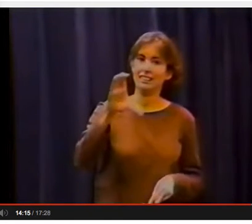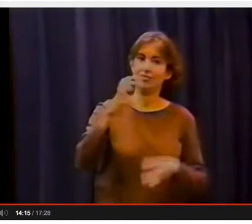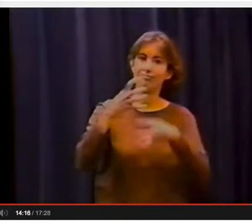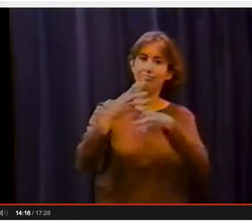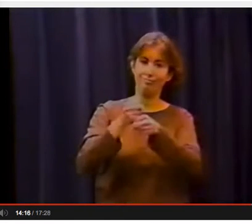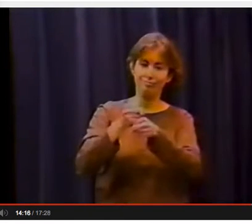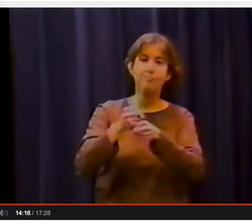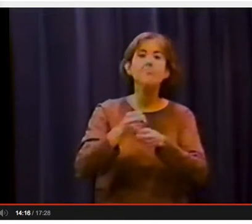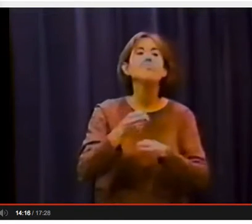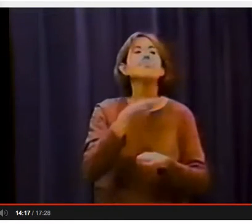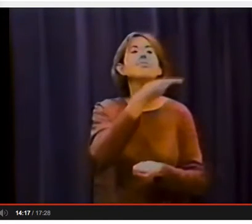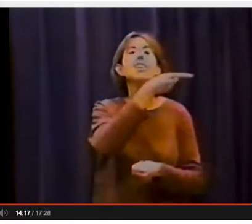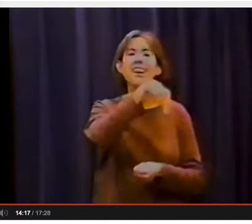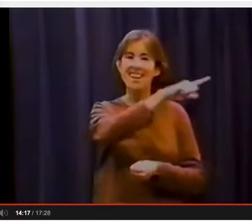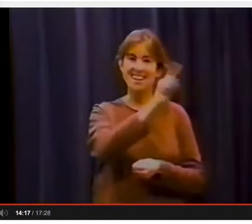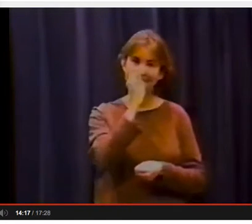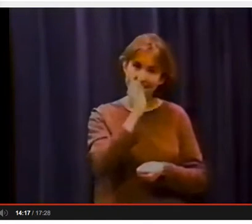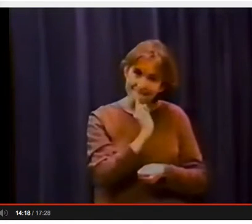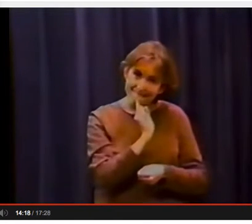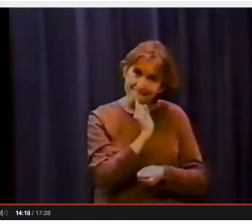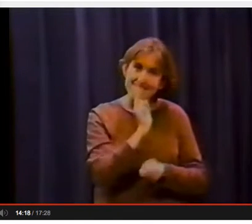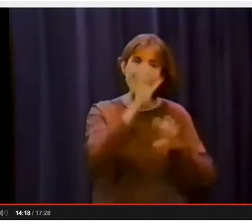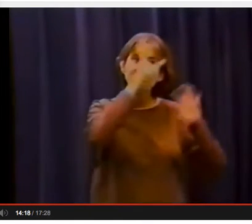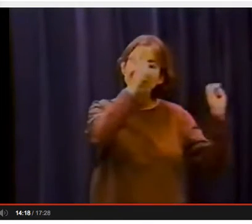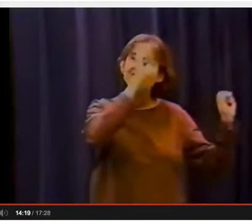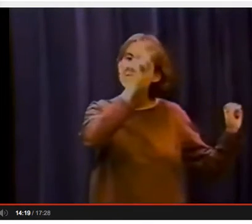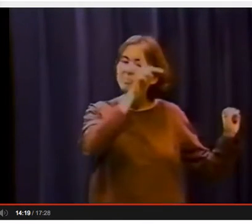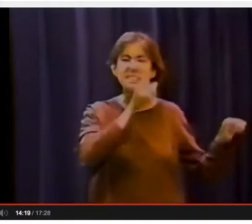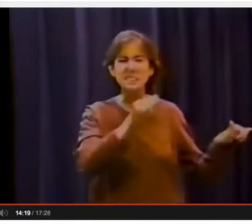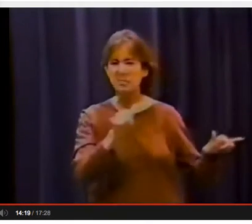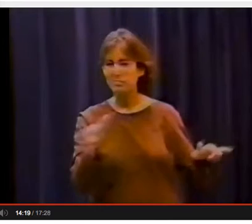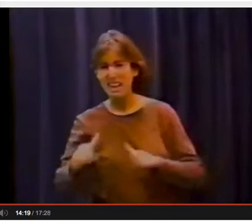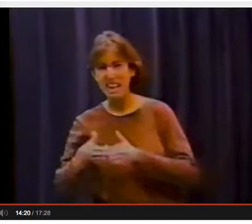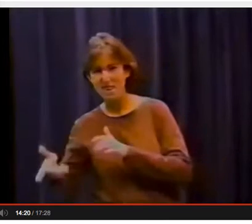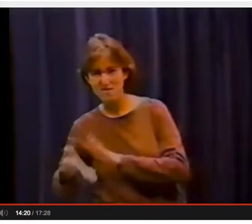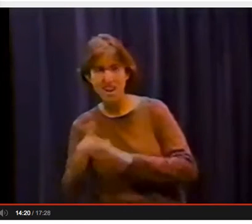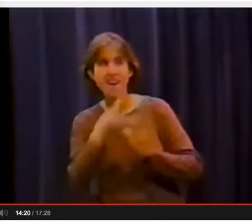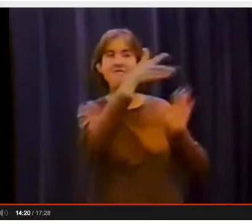It's the LCL, or CLC.